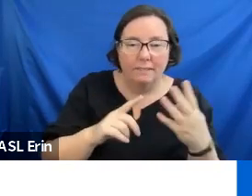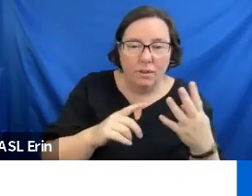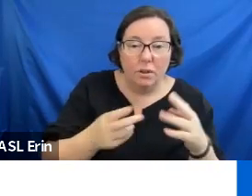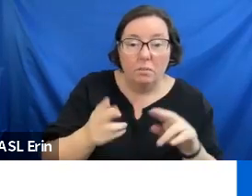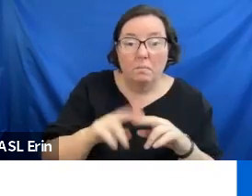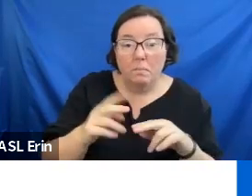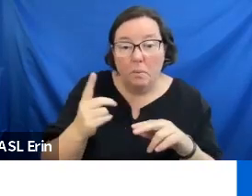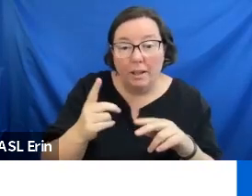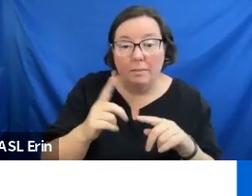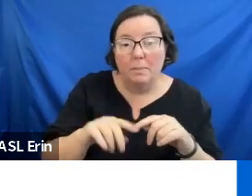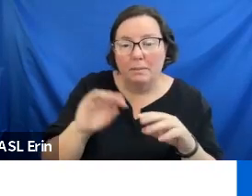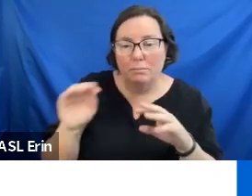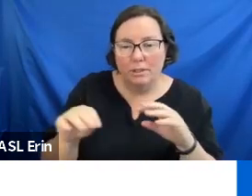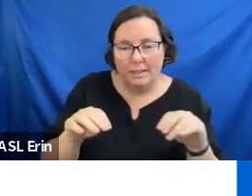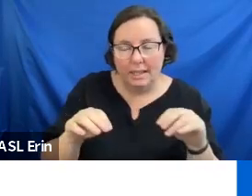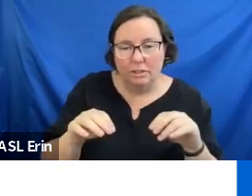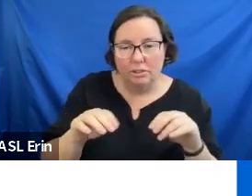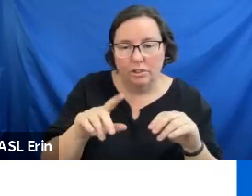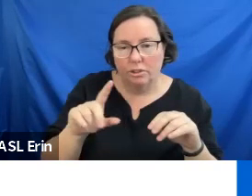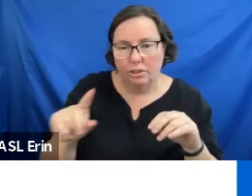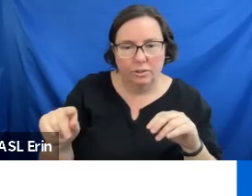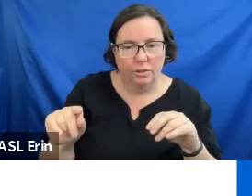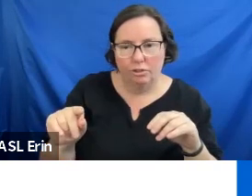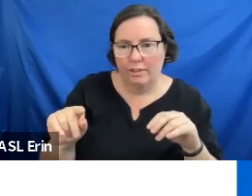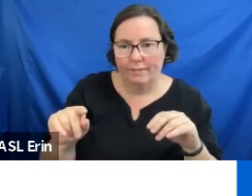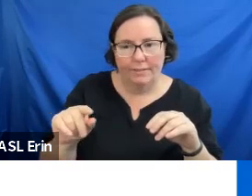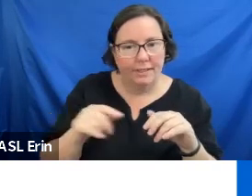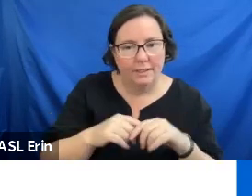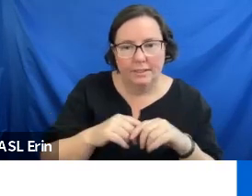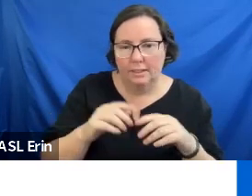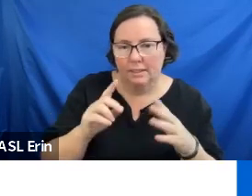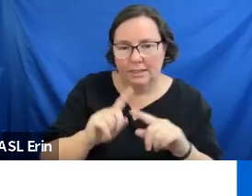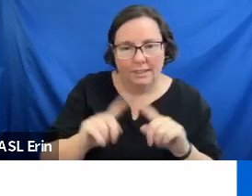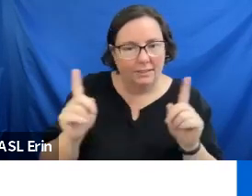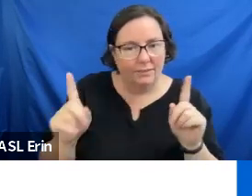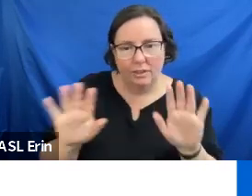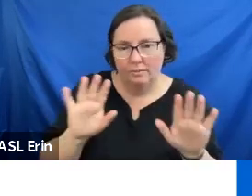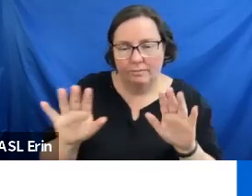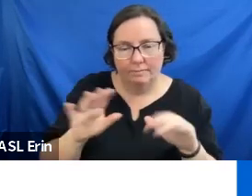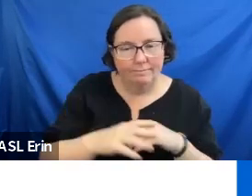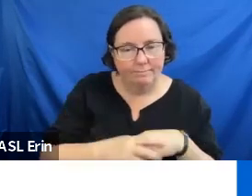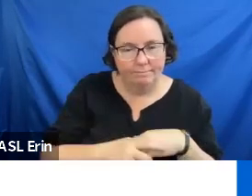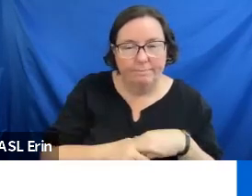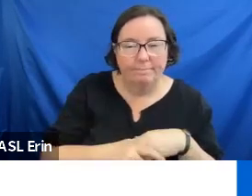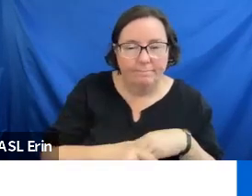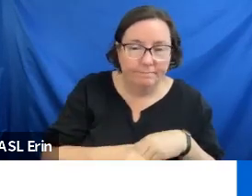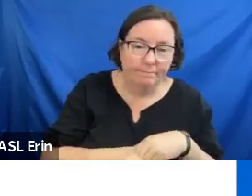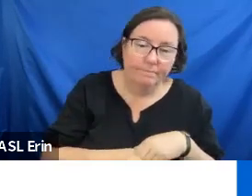you look percentage wise, you'll see that the shifts reflect a little bit differently.